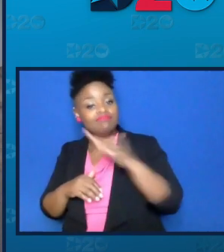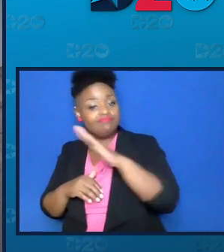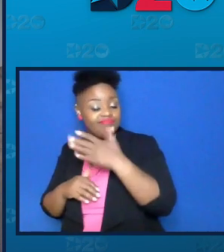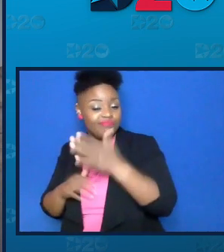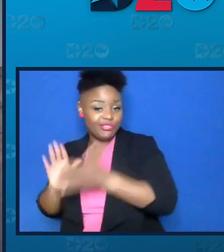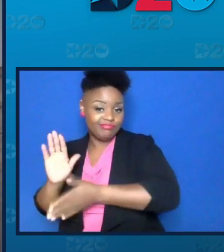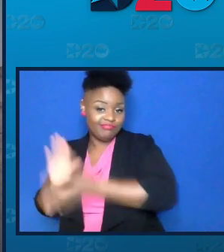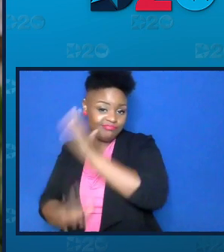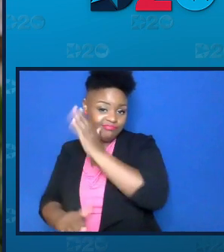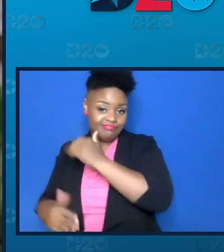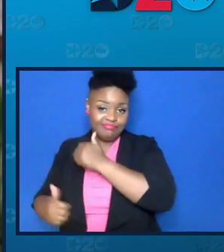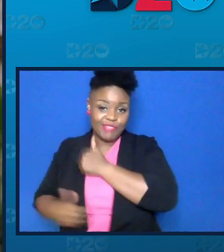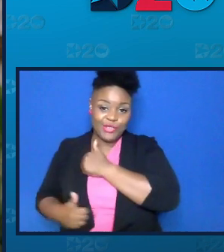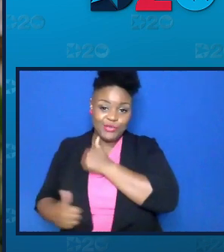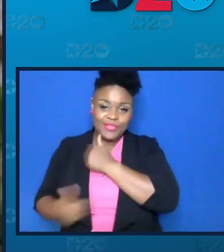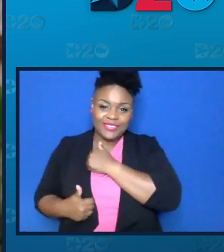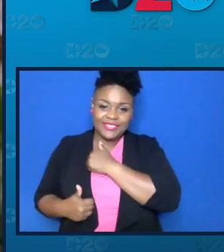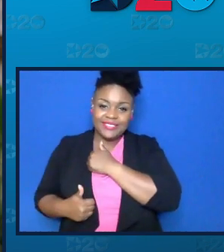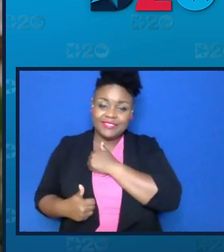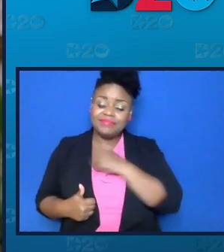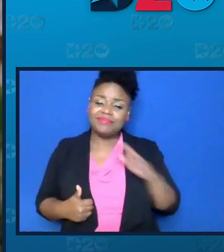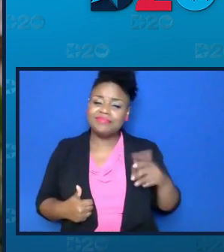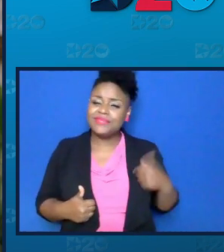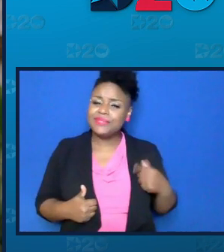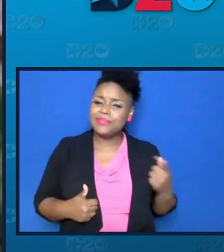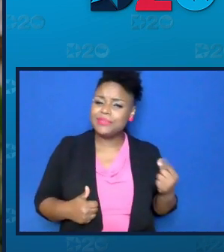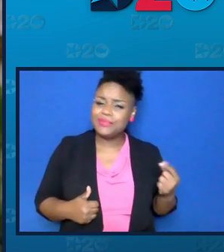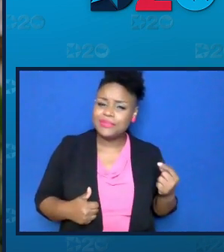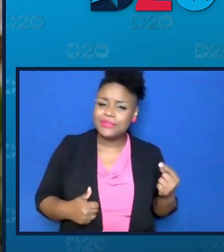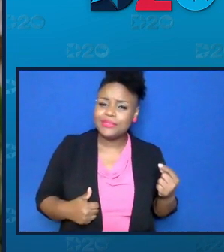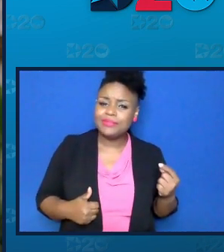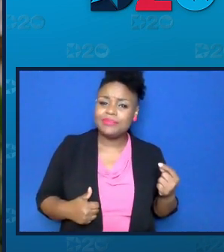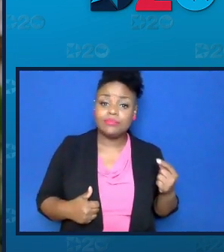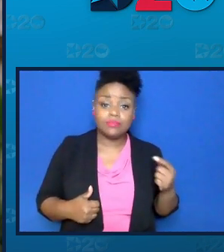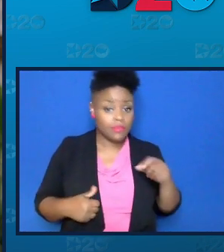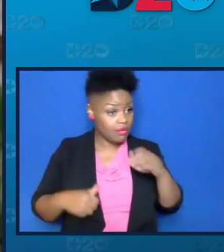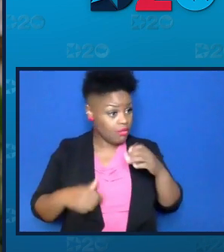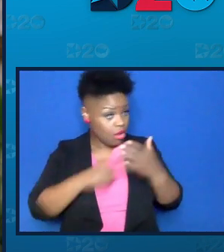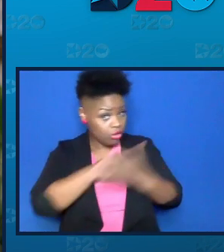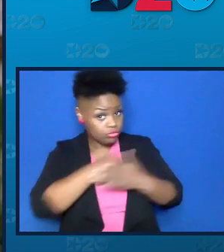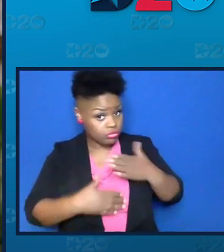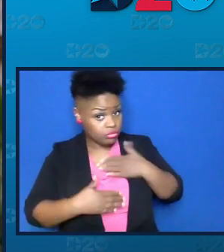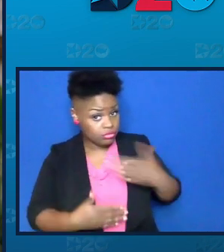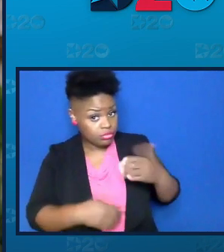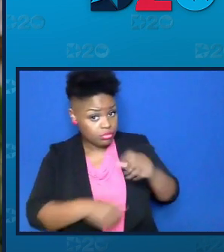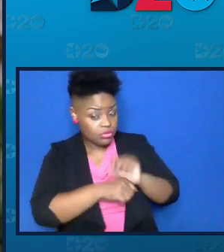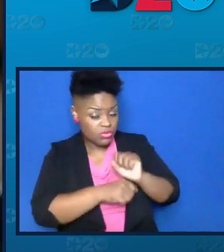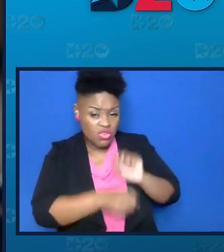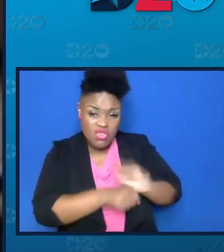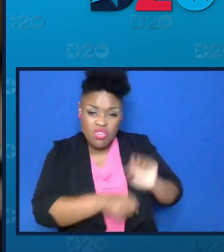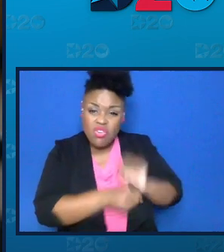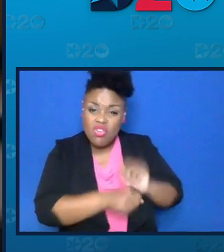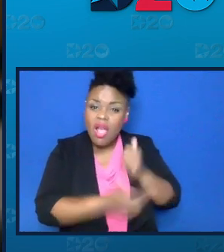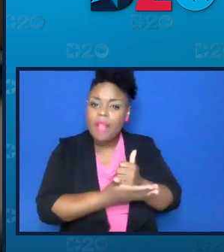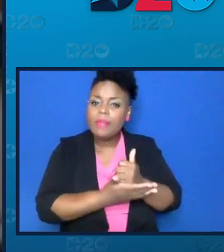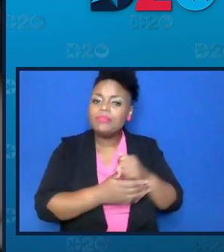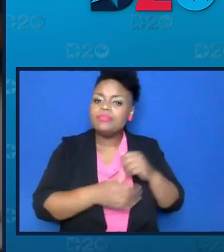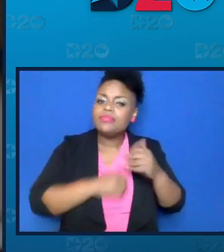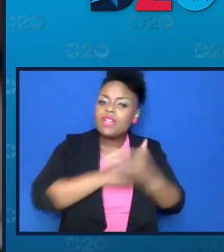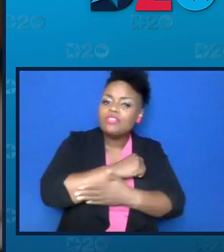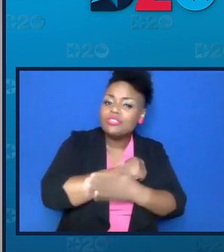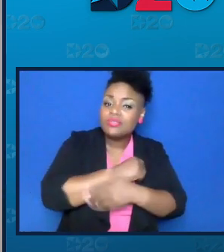do. You know, you love this country. Are you willing to do the hard work it takes to maintain it?